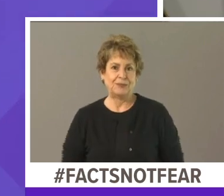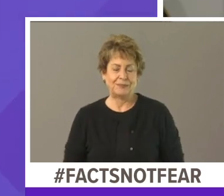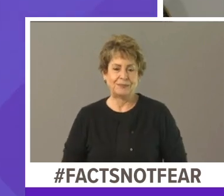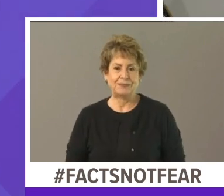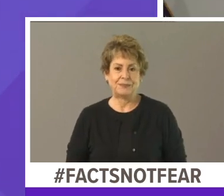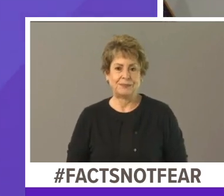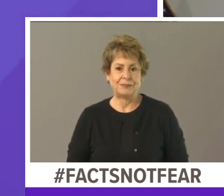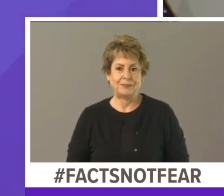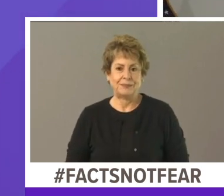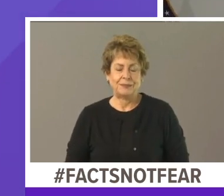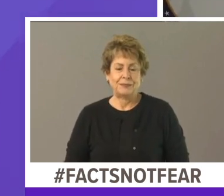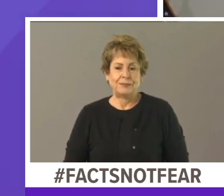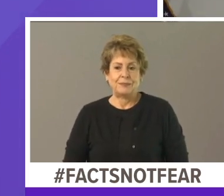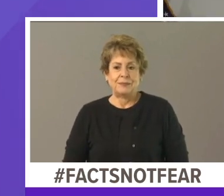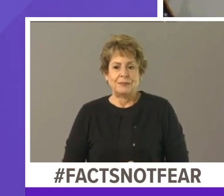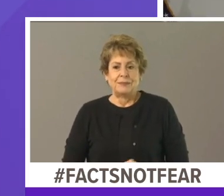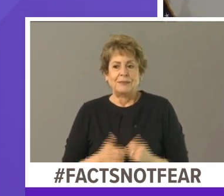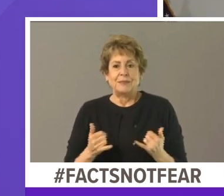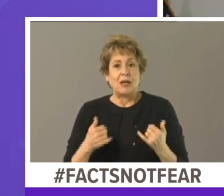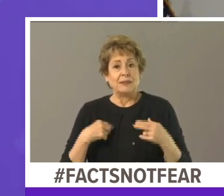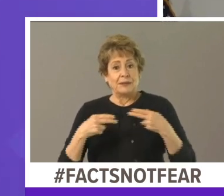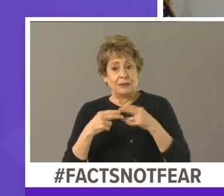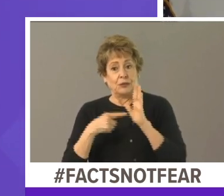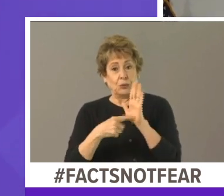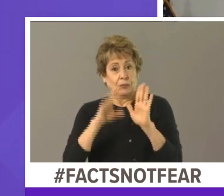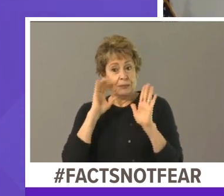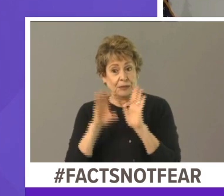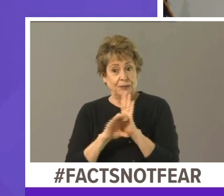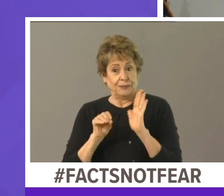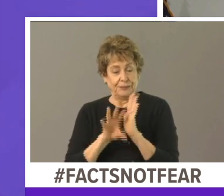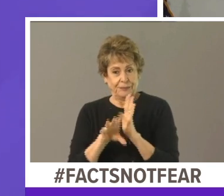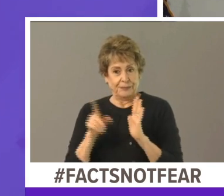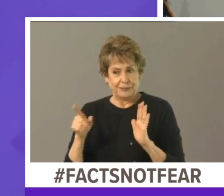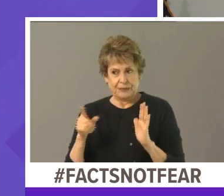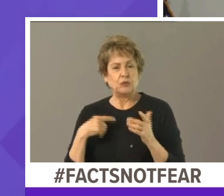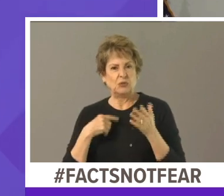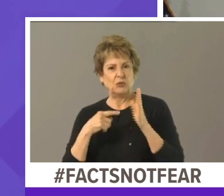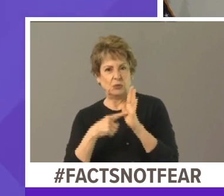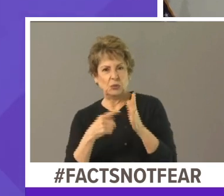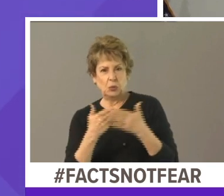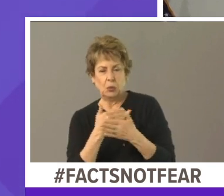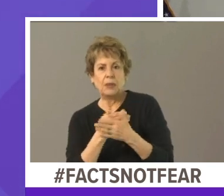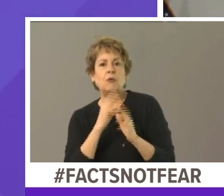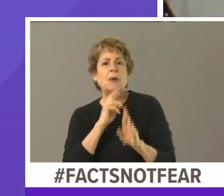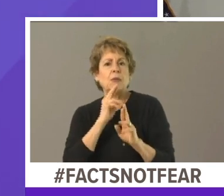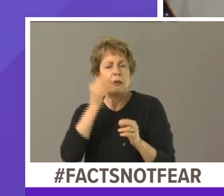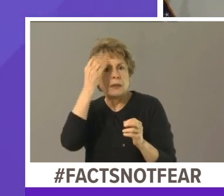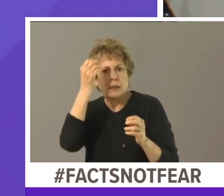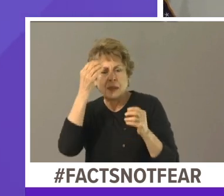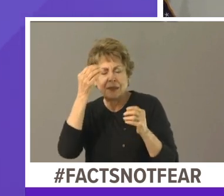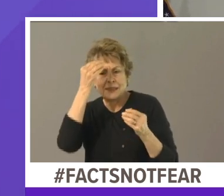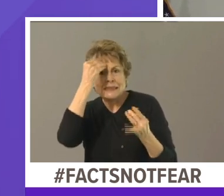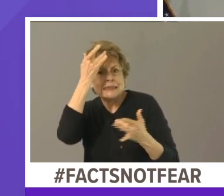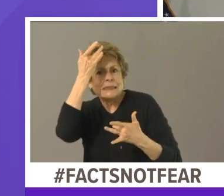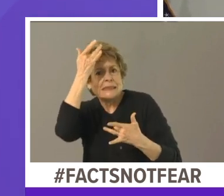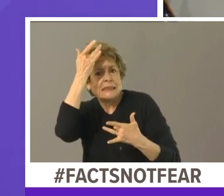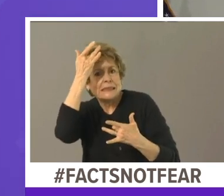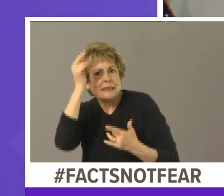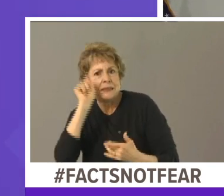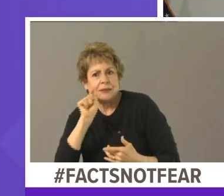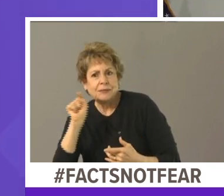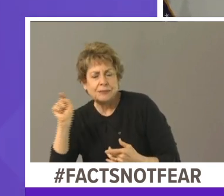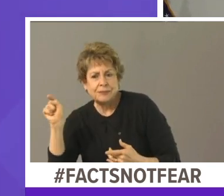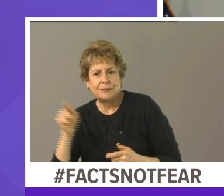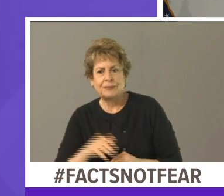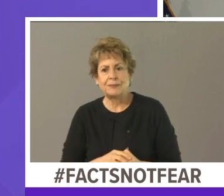Newly reported cases in the state of Arizona, and if you can see, we were flat from March to April to May